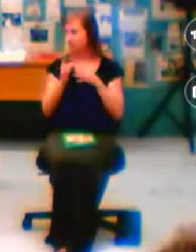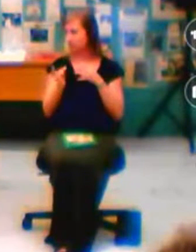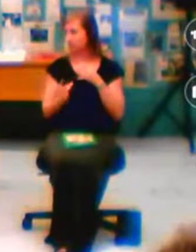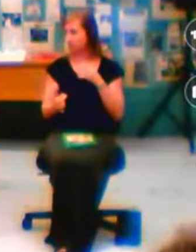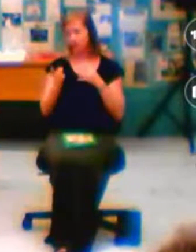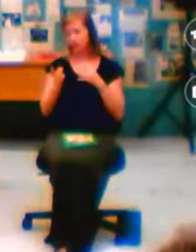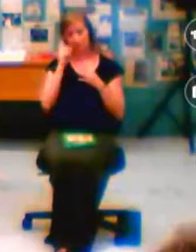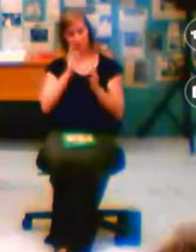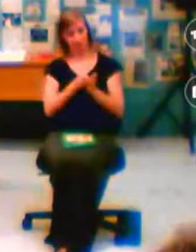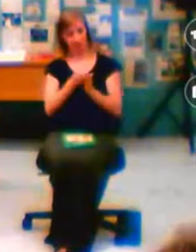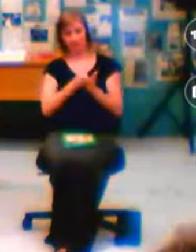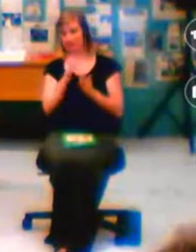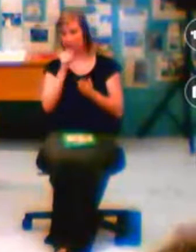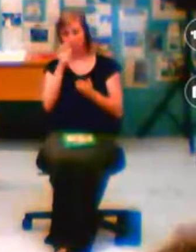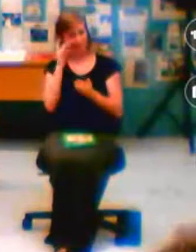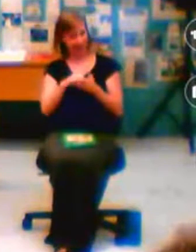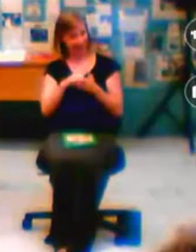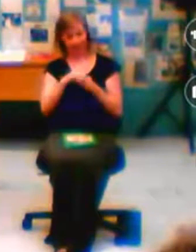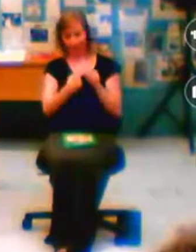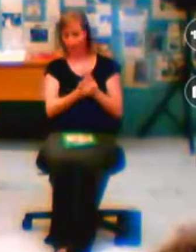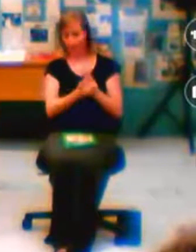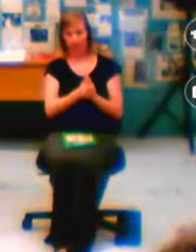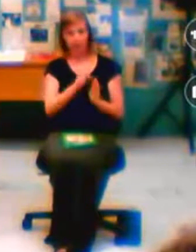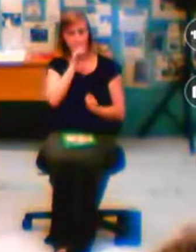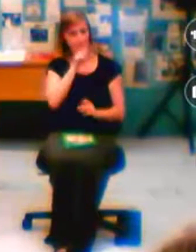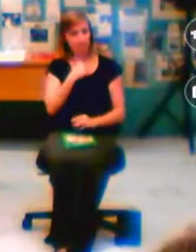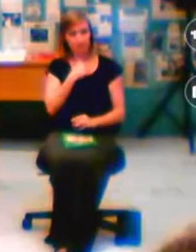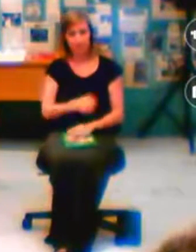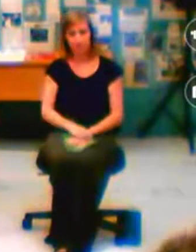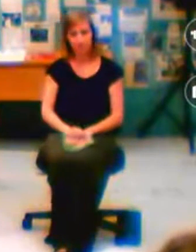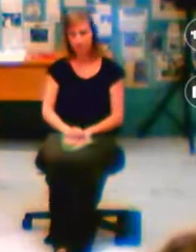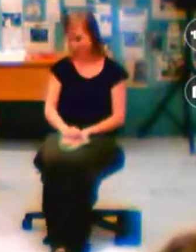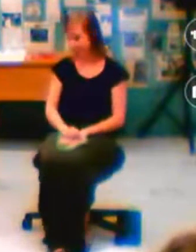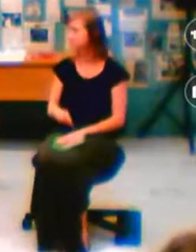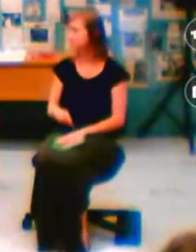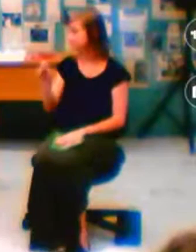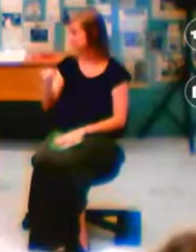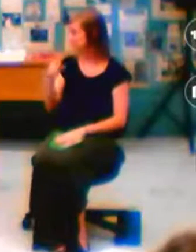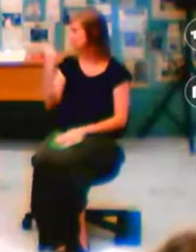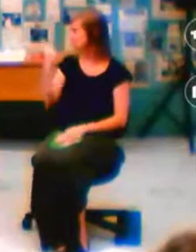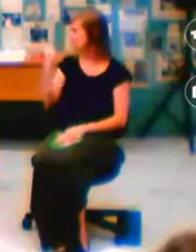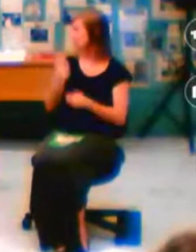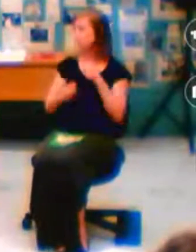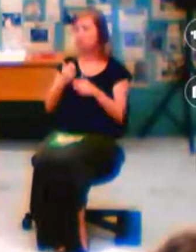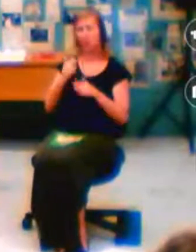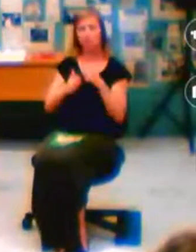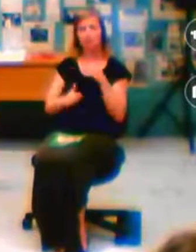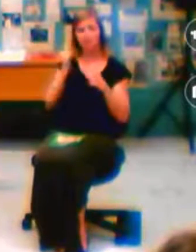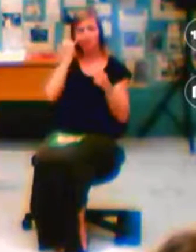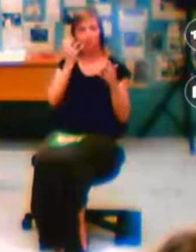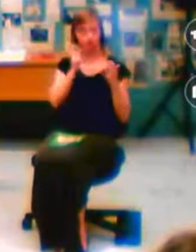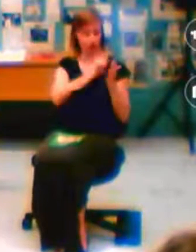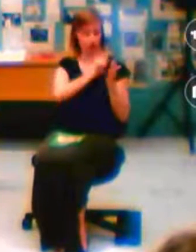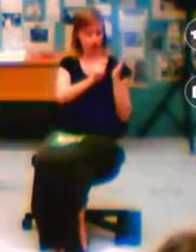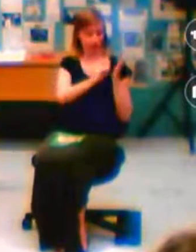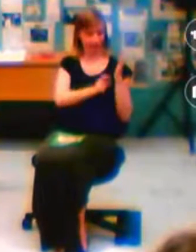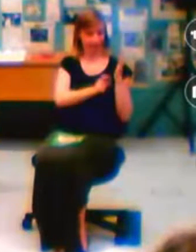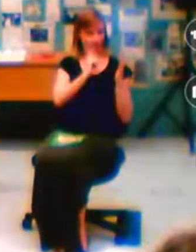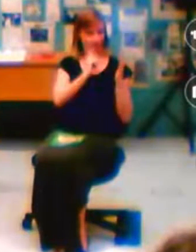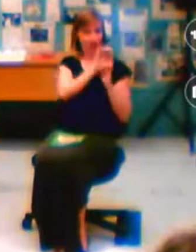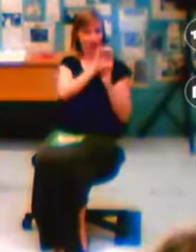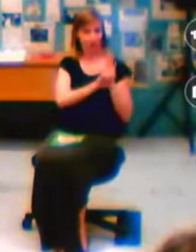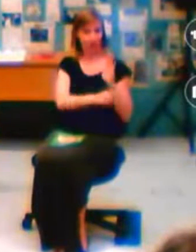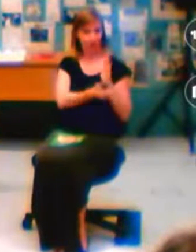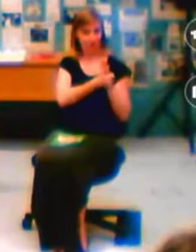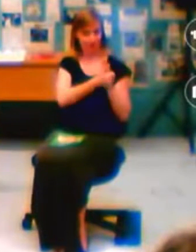may implement? How are we going to protect from negative impacts on all of those? Because, to